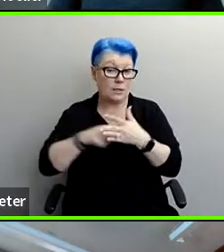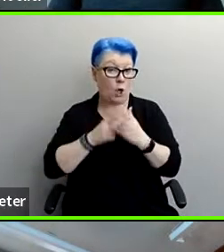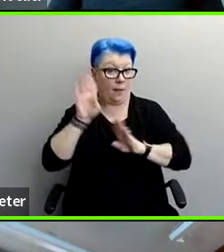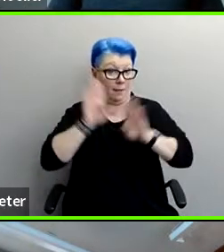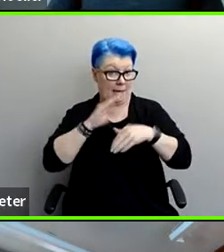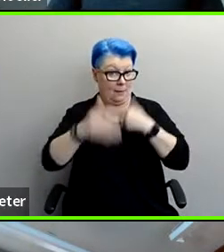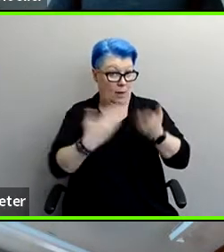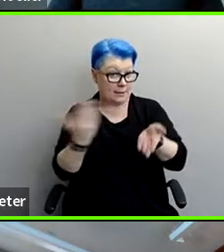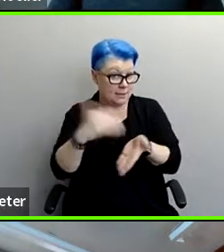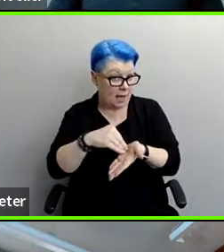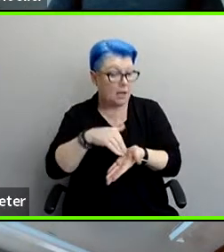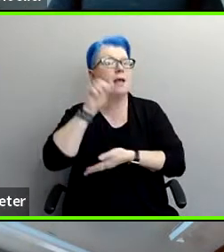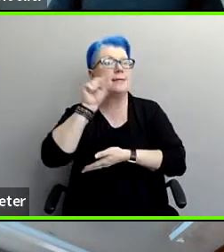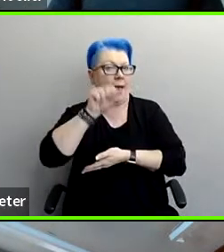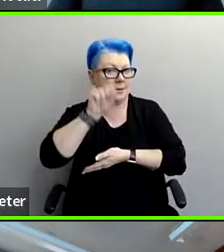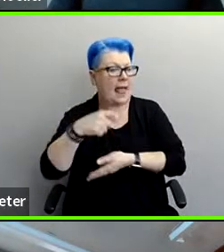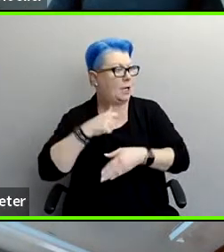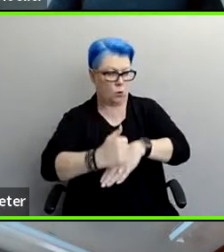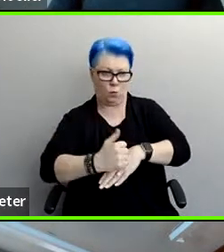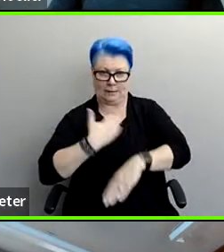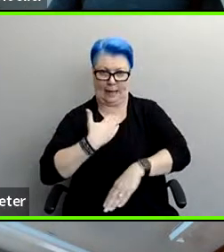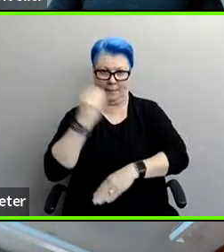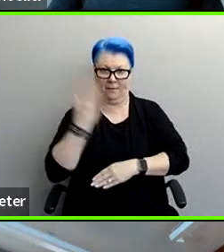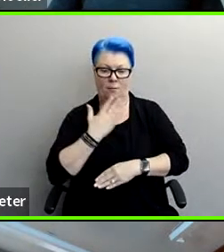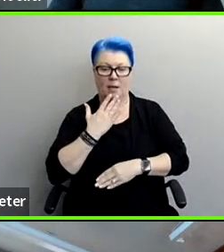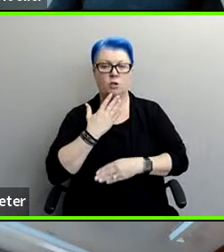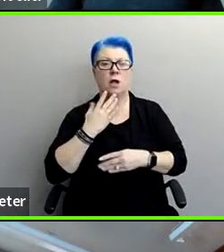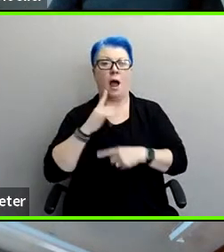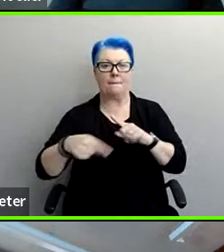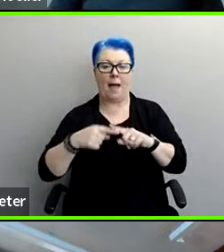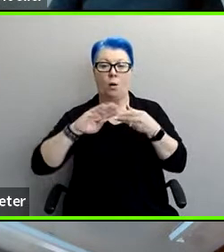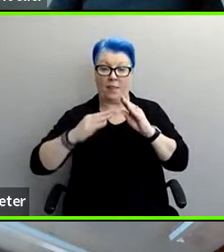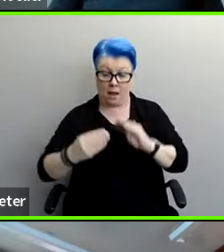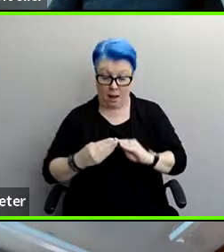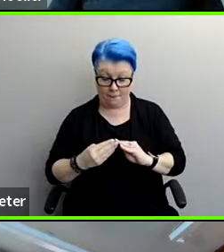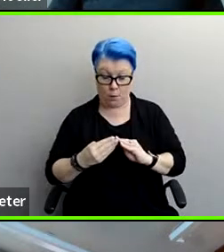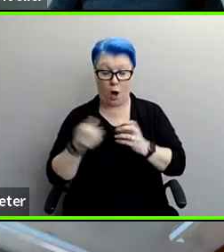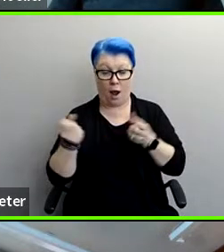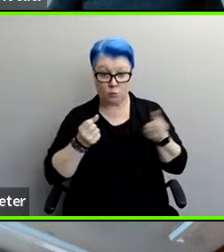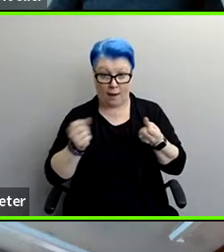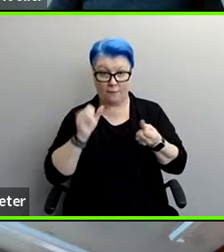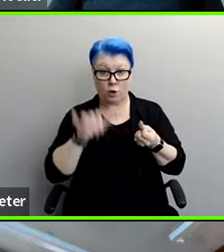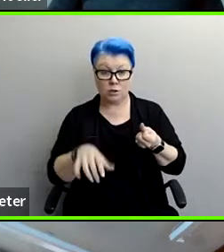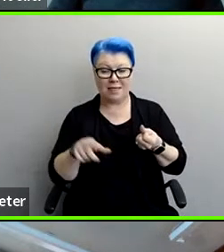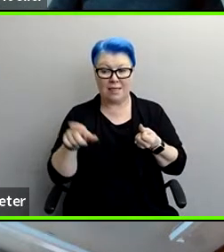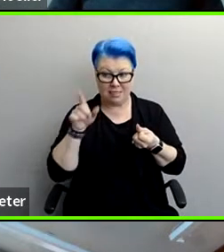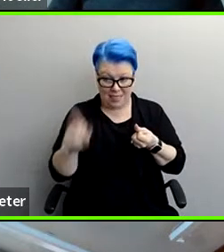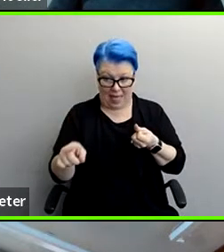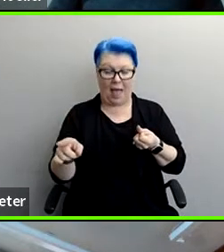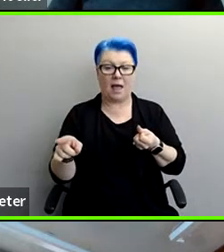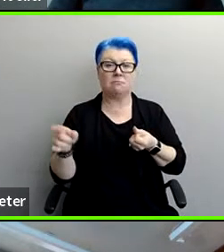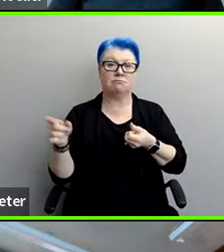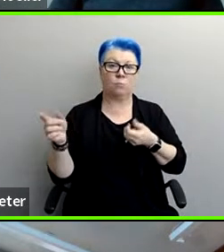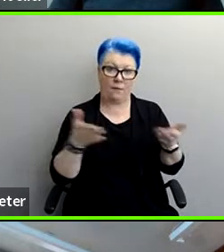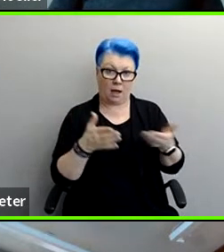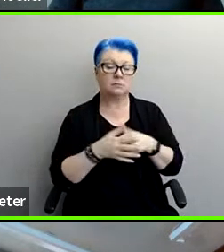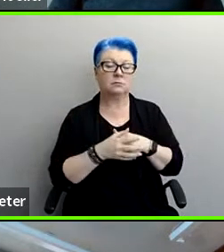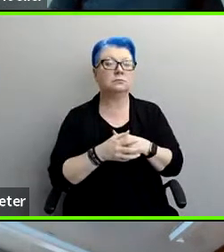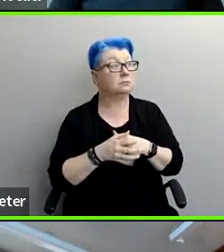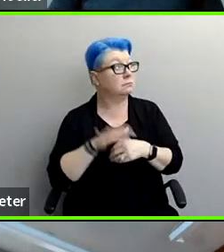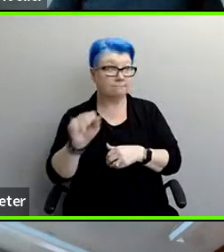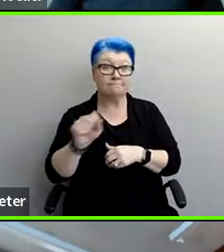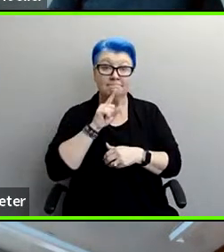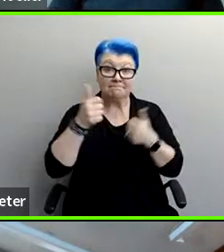that. And you'll send me the information in reference to the number of drivers that that contract requires to have Mm-hmm. fulfill that.